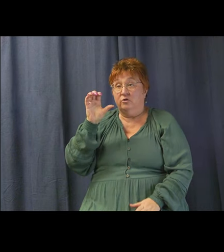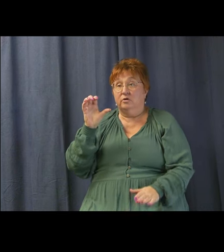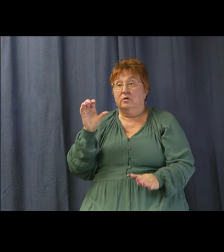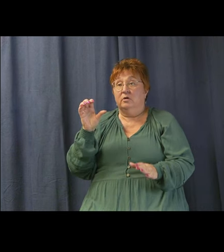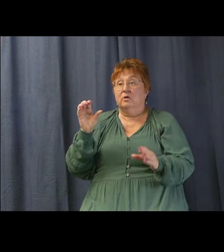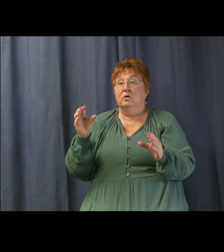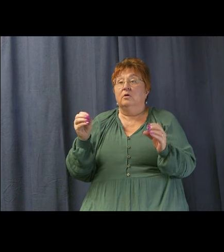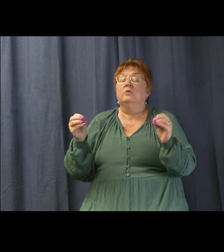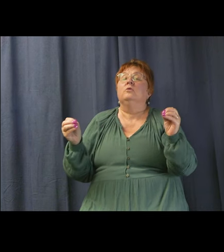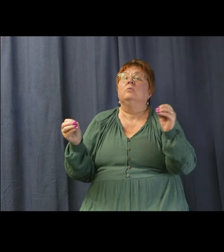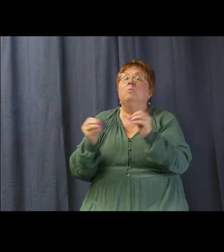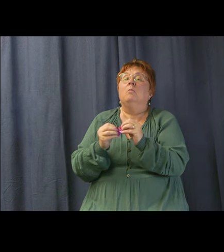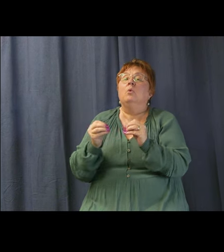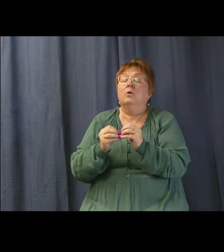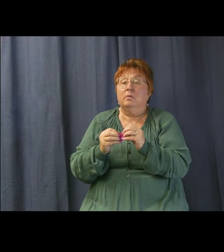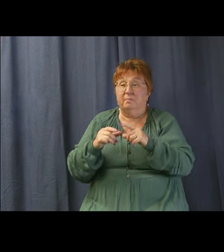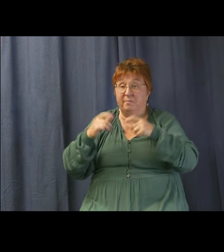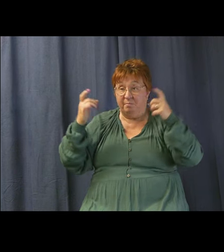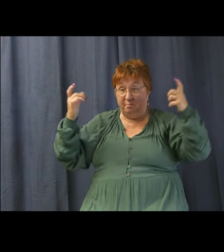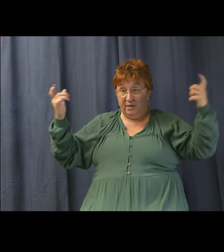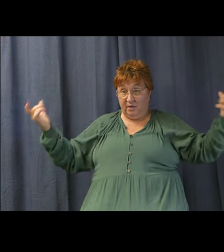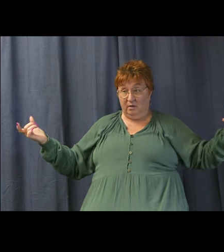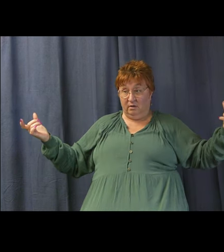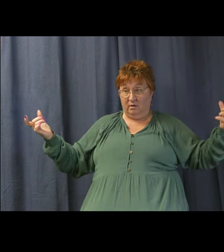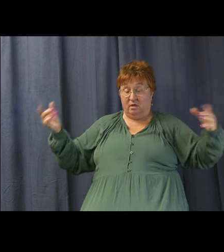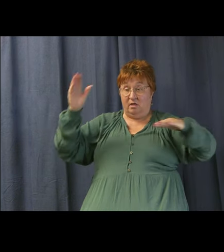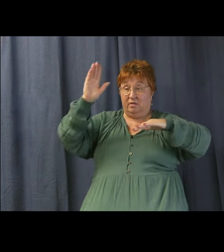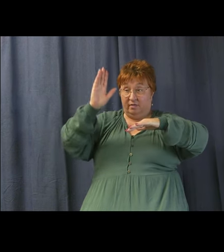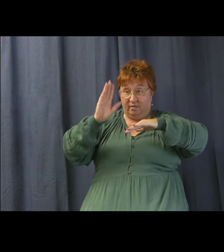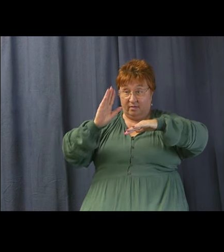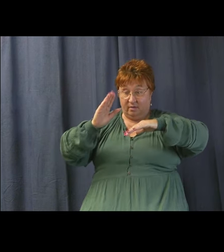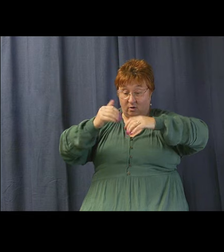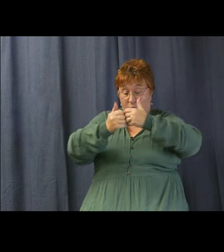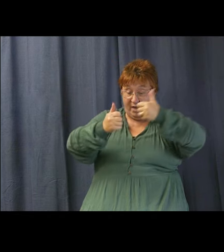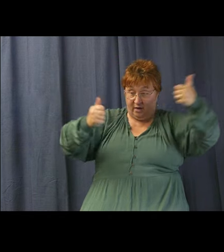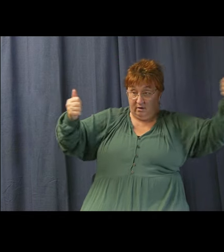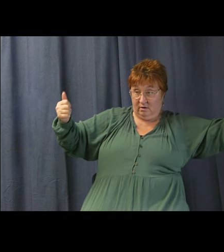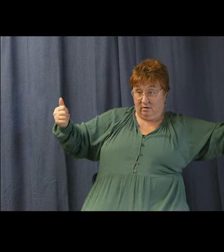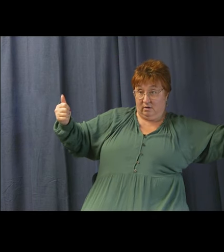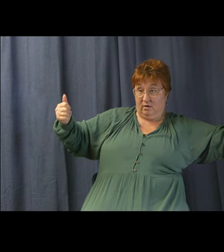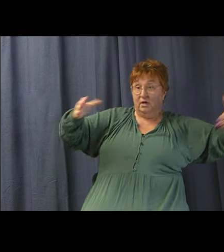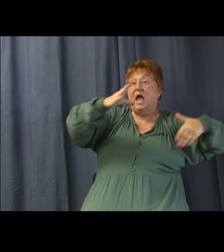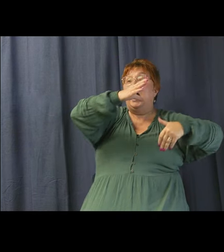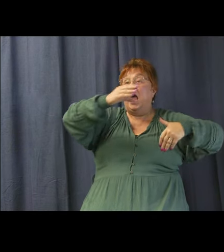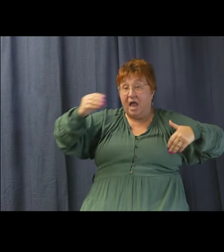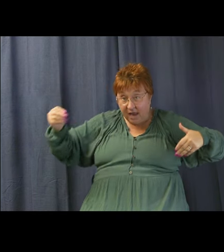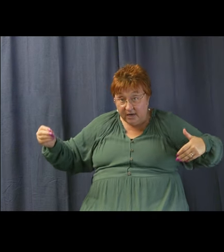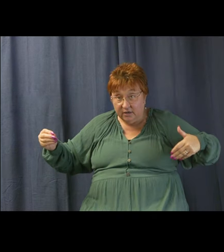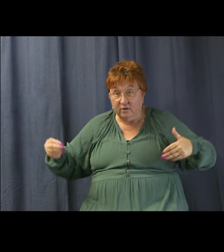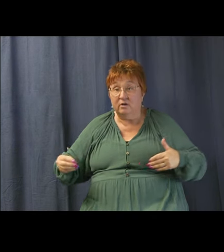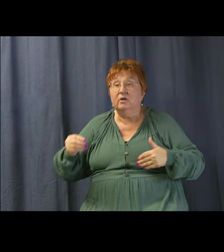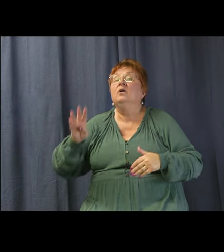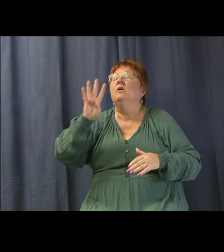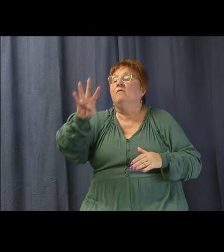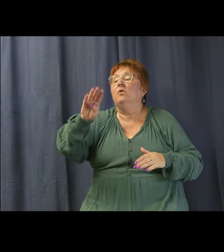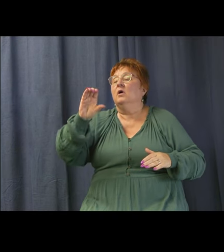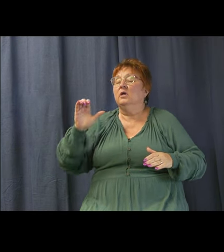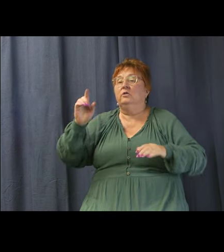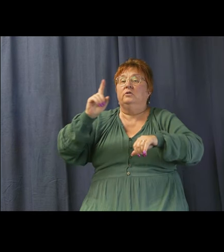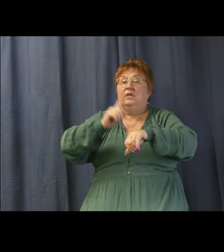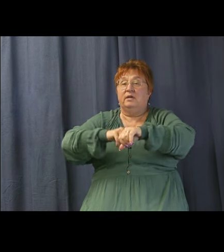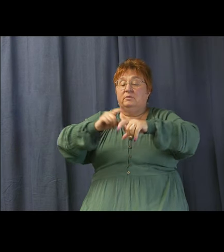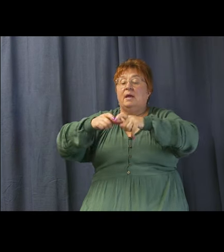is 400 times further away, and it is